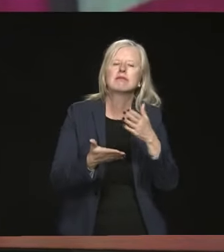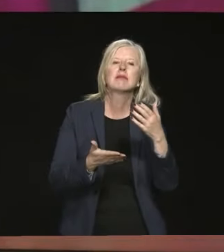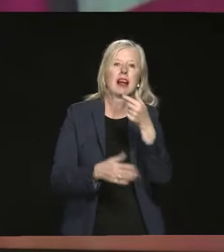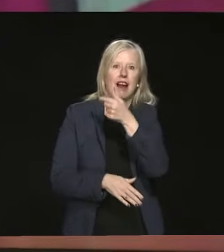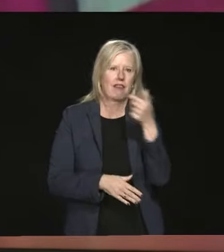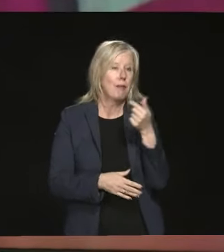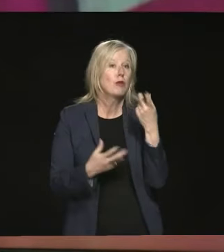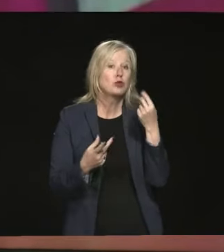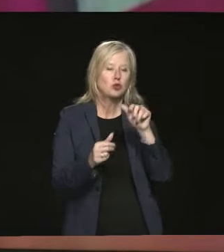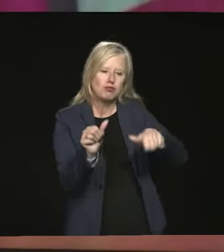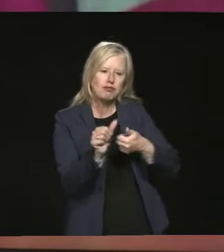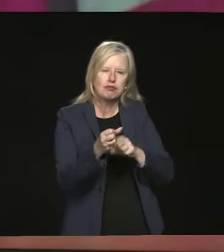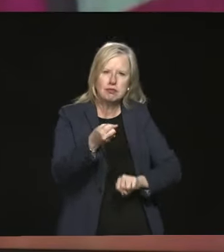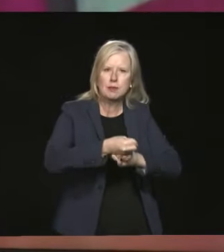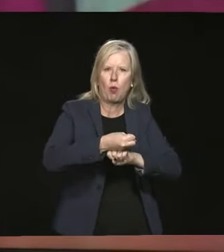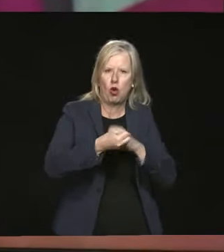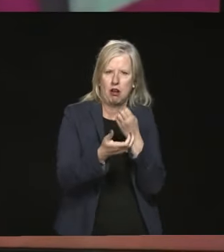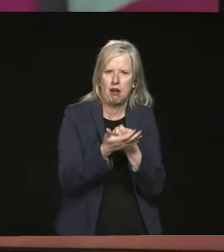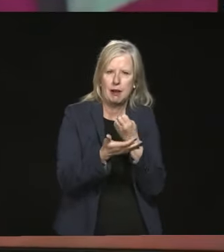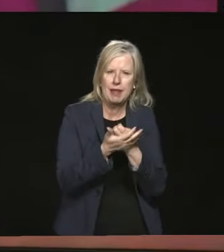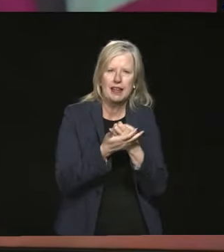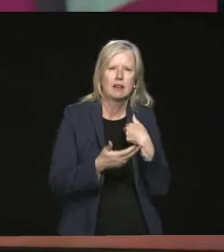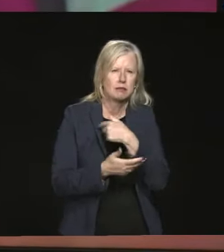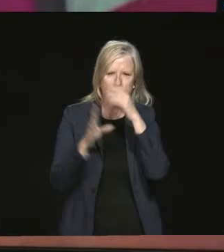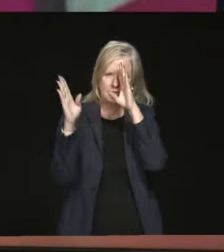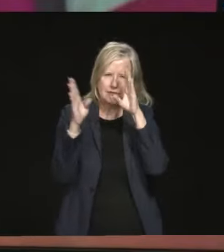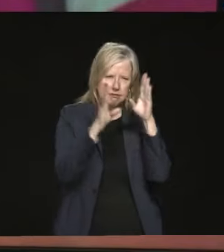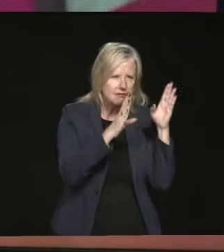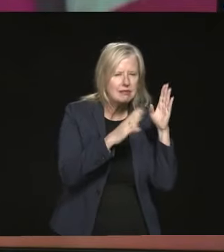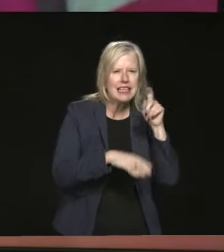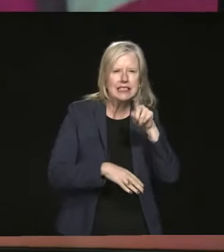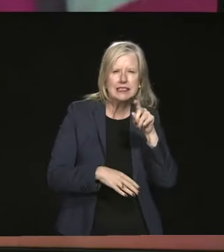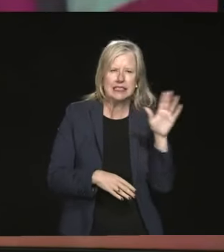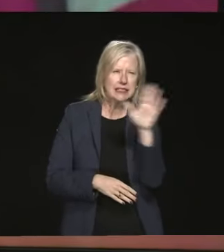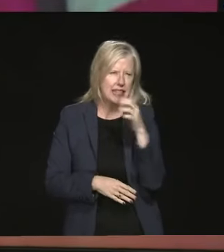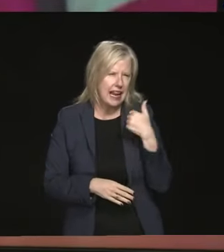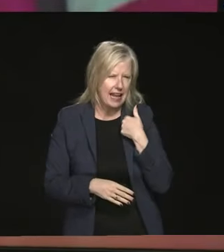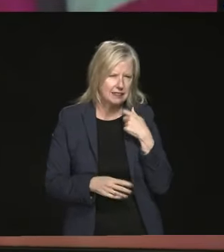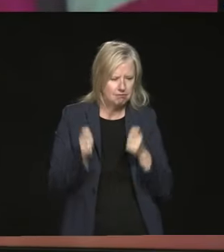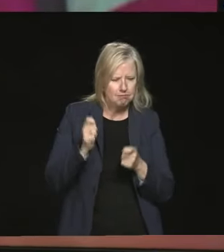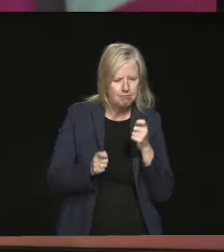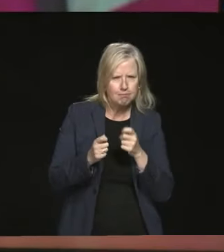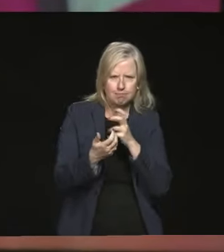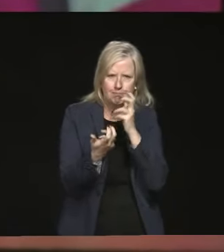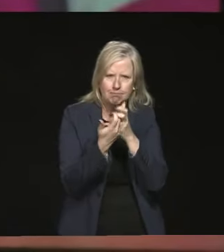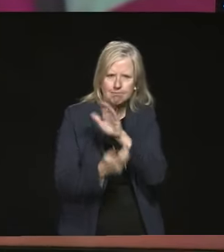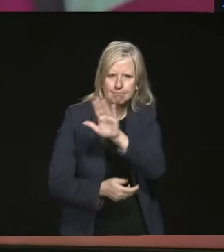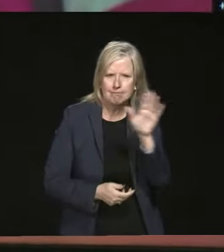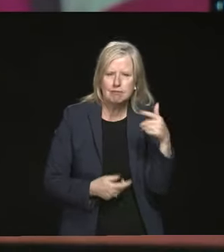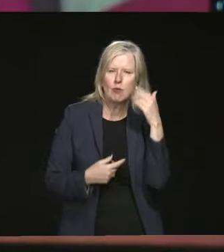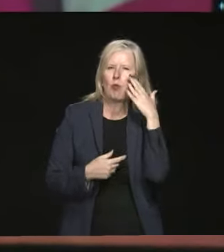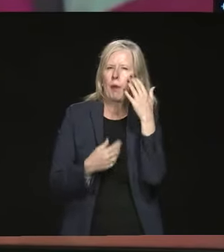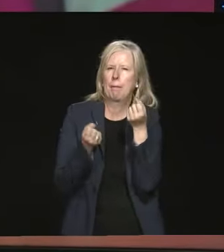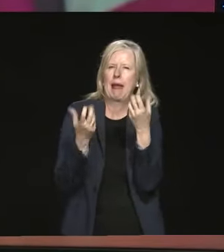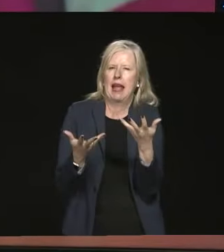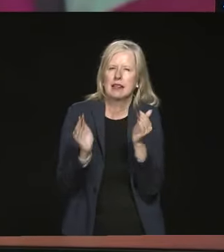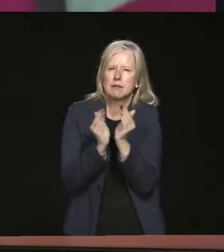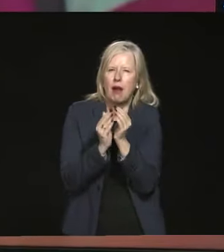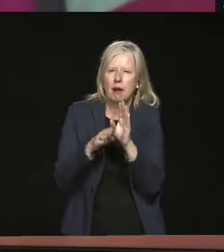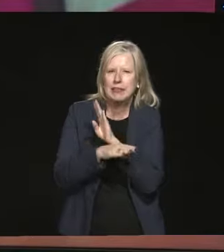to listen to the needs of Canadians so that we make sure that we get it right. We know that many small businesses are worried about paying the rent,